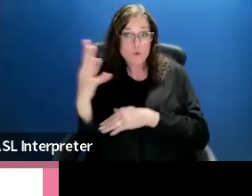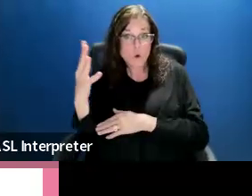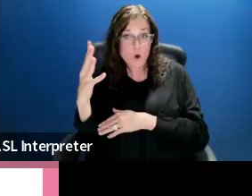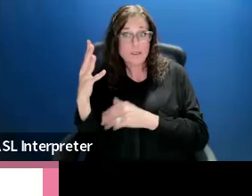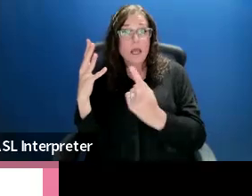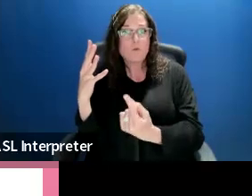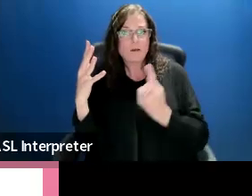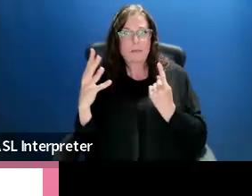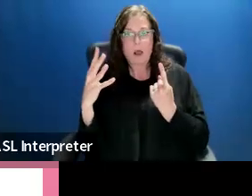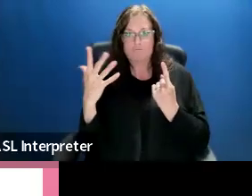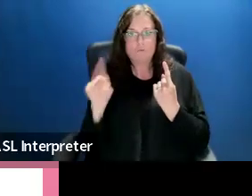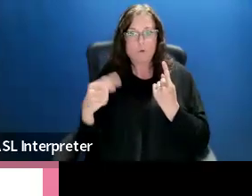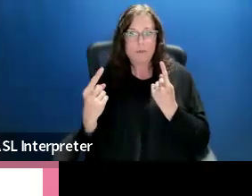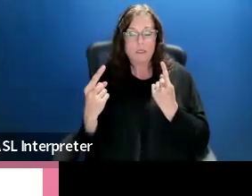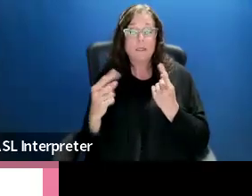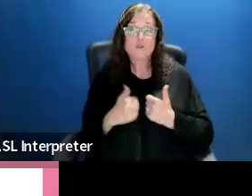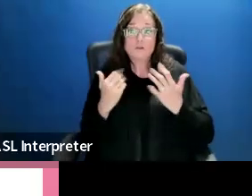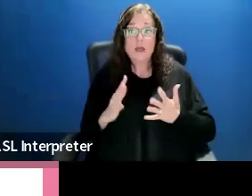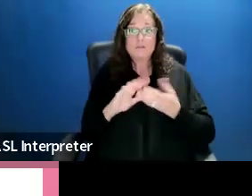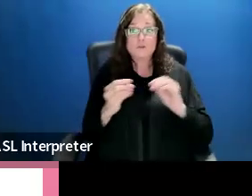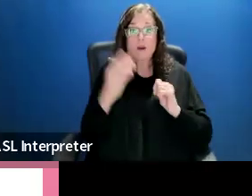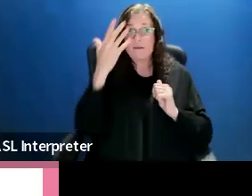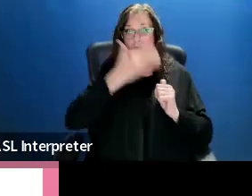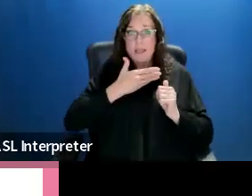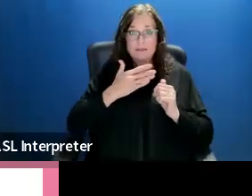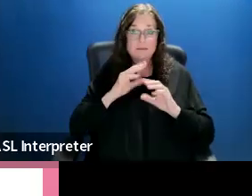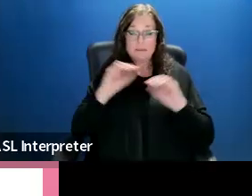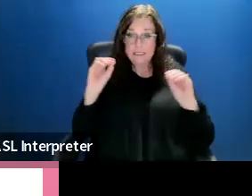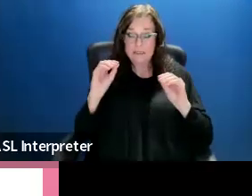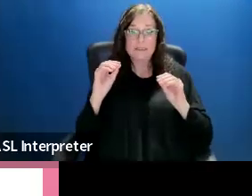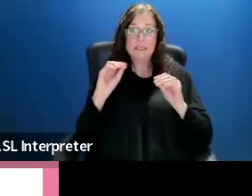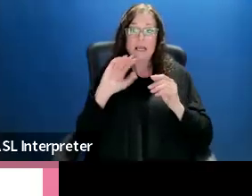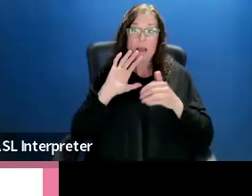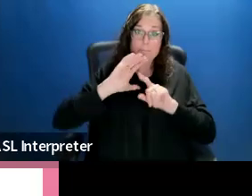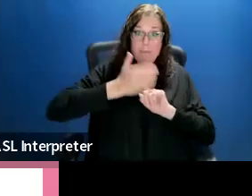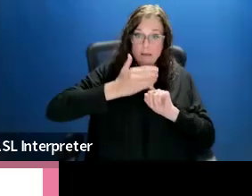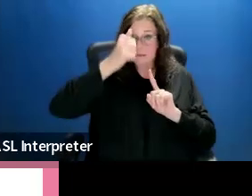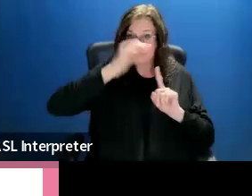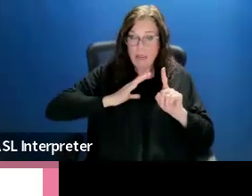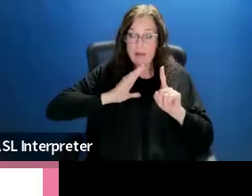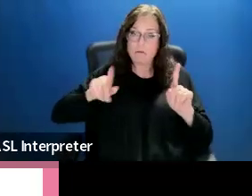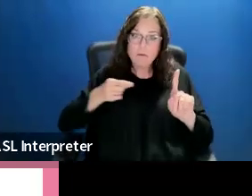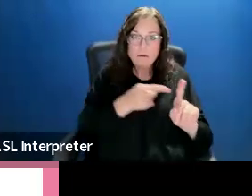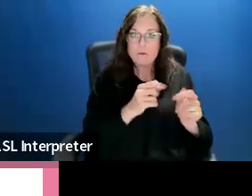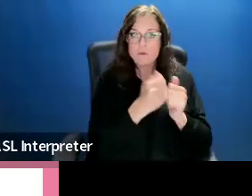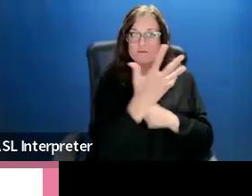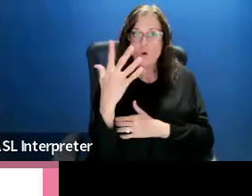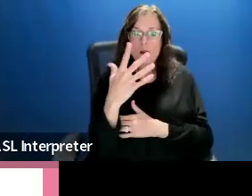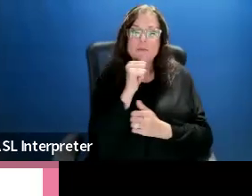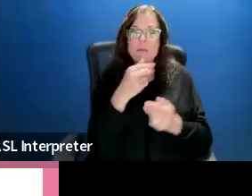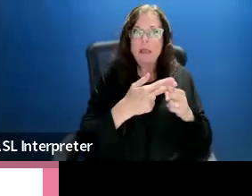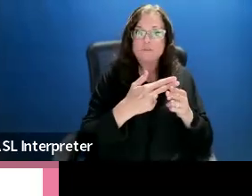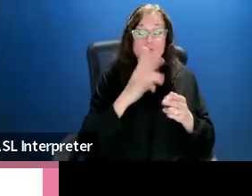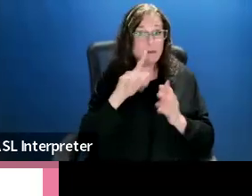one returned. The survivor's story of a faceless, masked man who hunted them through the forest became campus legend, but